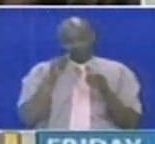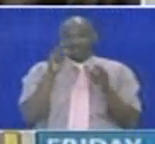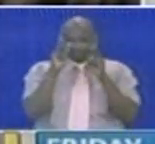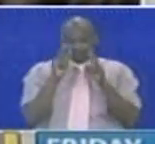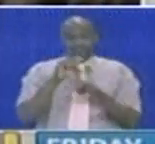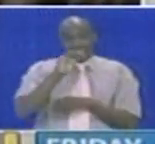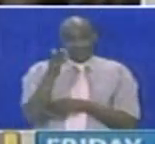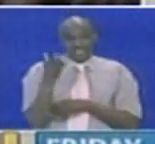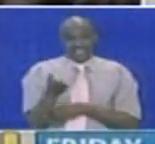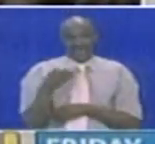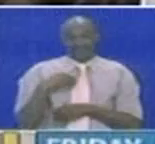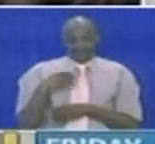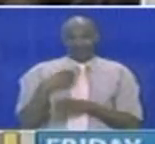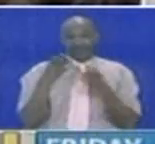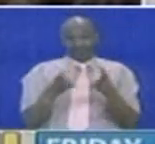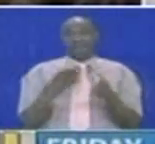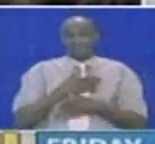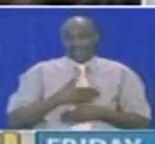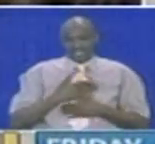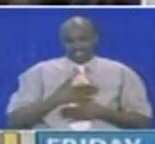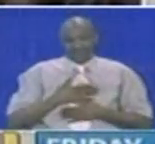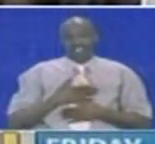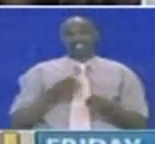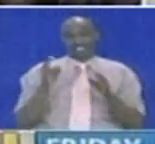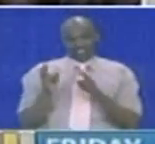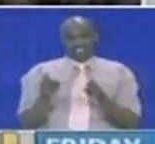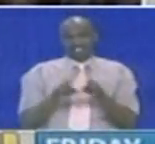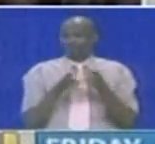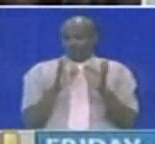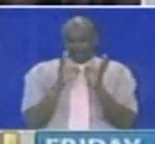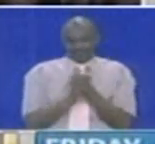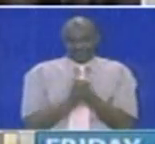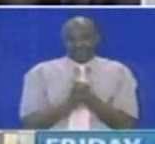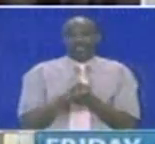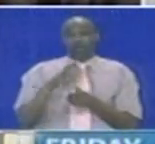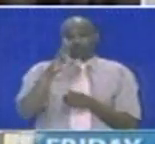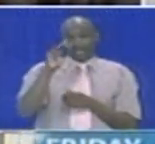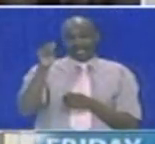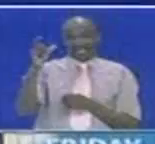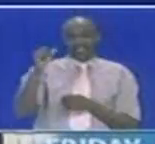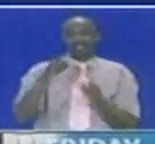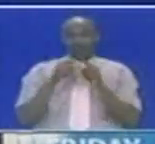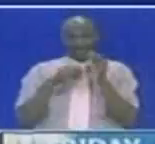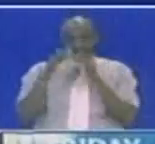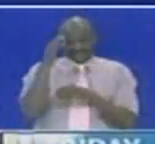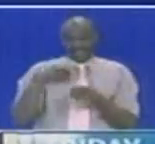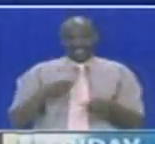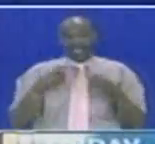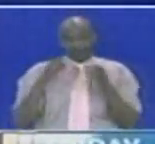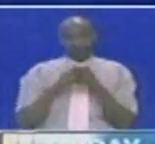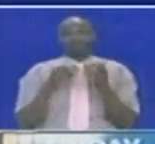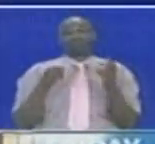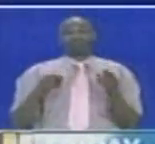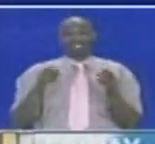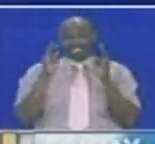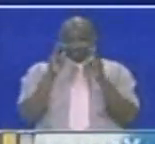as usual, it will be my pleasure as usual. Right, Willis, the Wordmaster, he's coming to us live from Kisumu, as he has